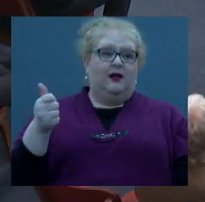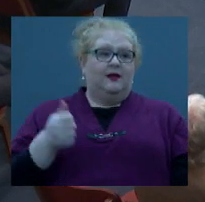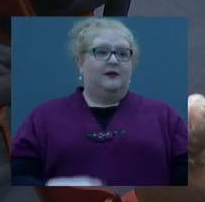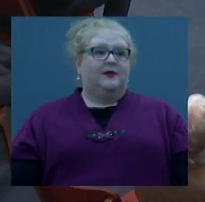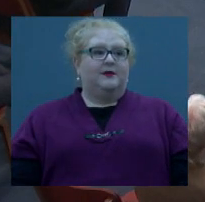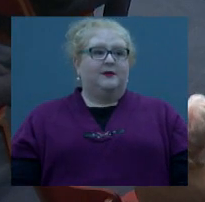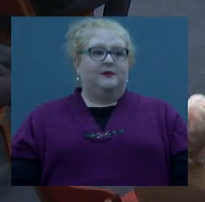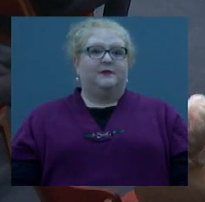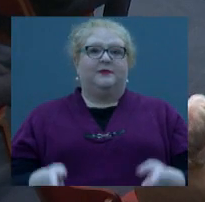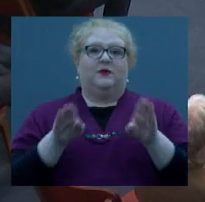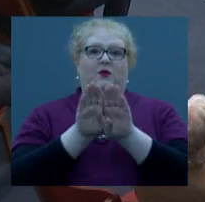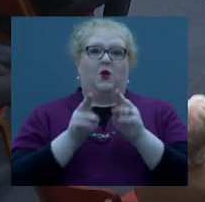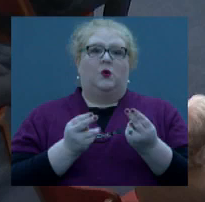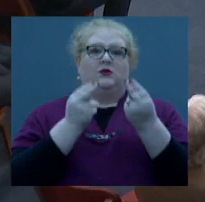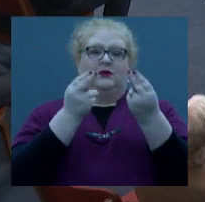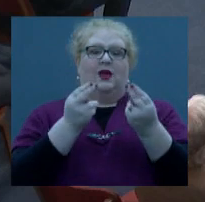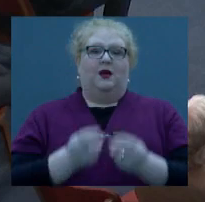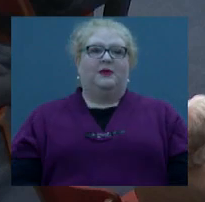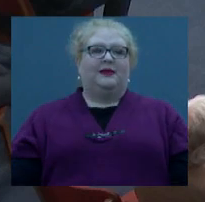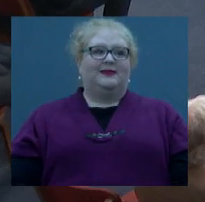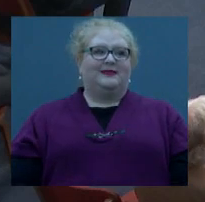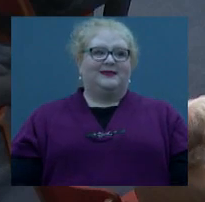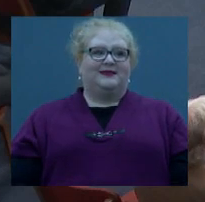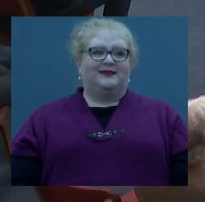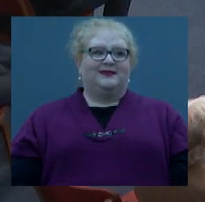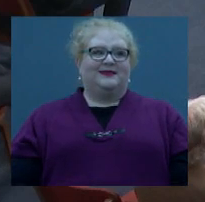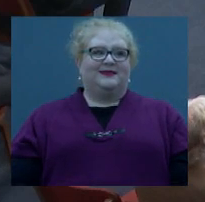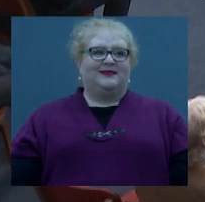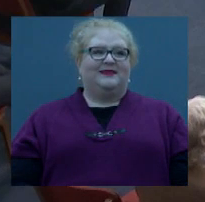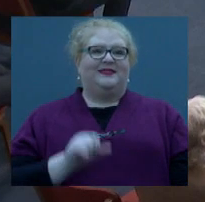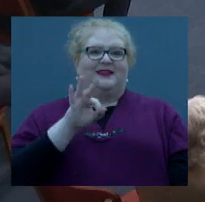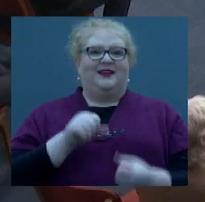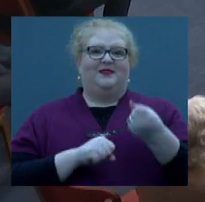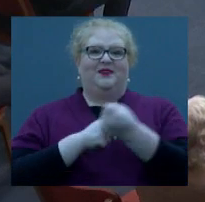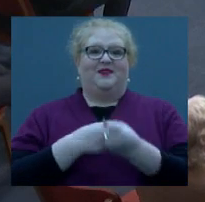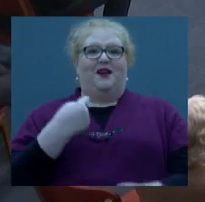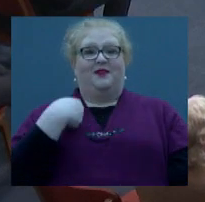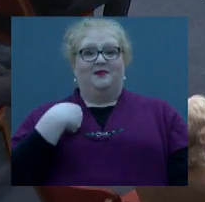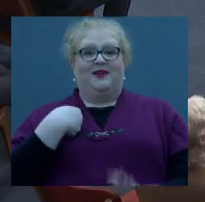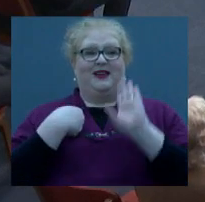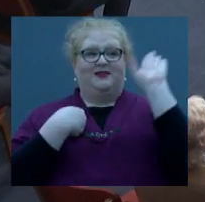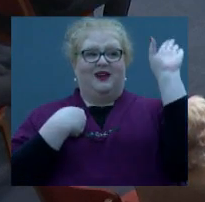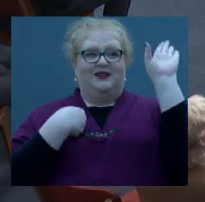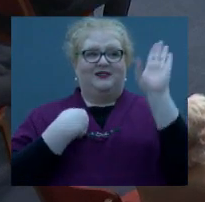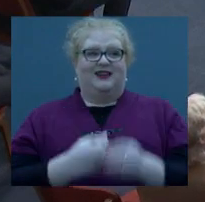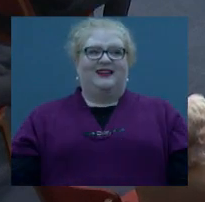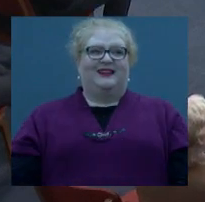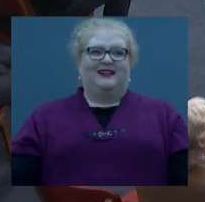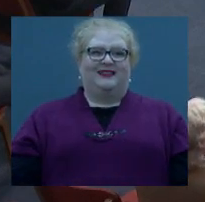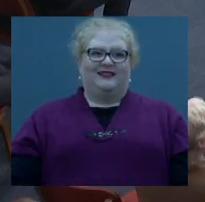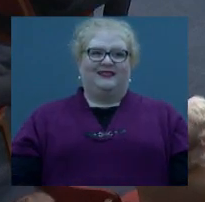I move to close the nominations. If you're in favor of me, raise your hand.